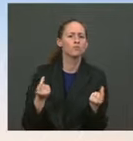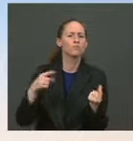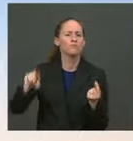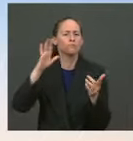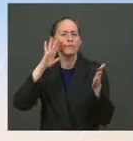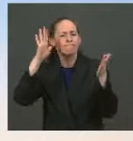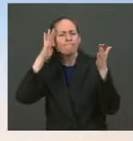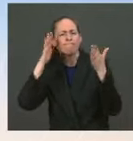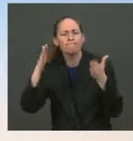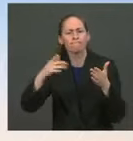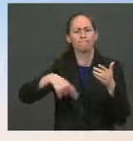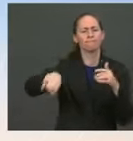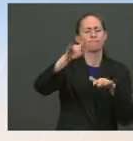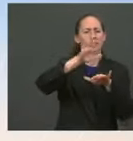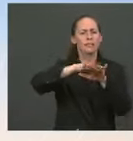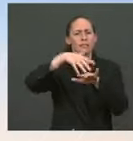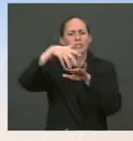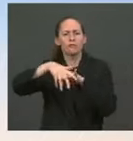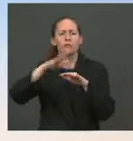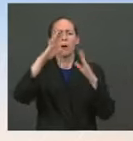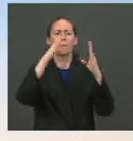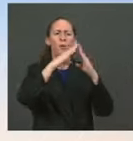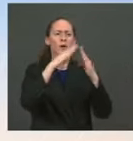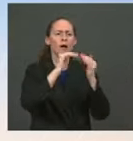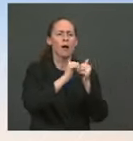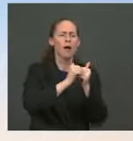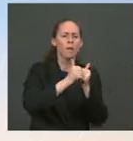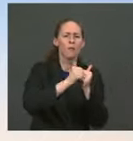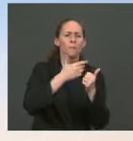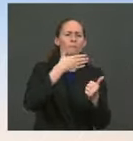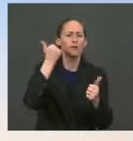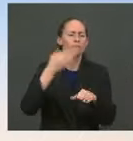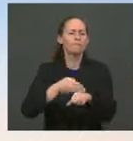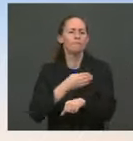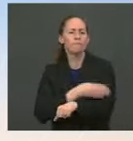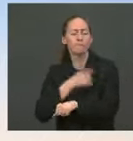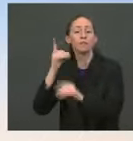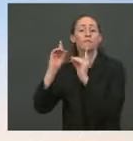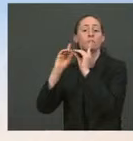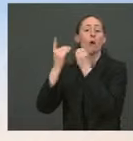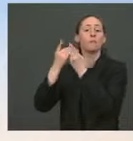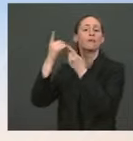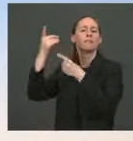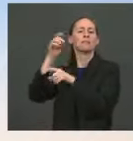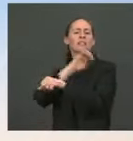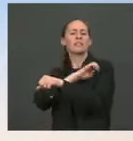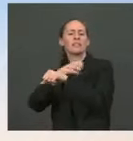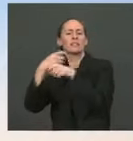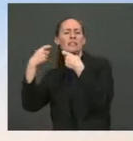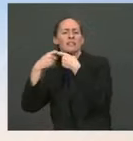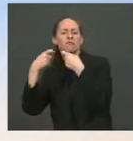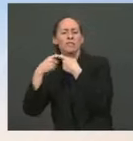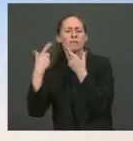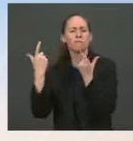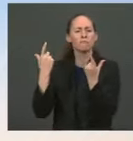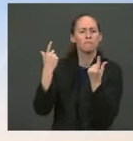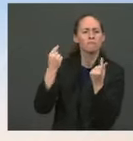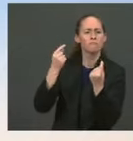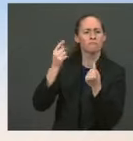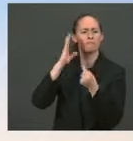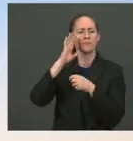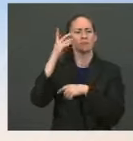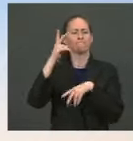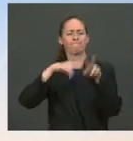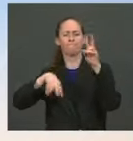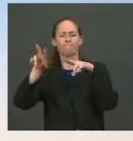of Energy, which it's going to be focusing on repairing our electric grid. Department of Commerce on getting high-speed internet to every